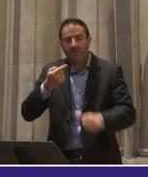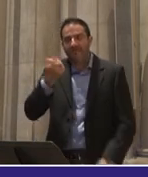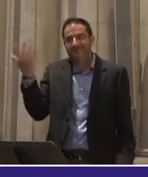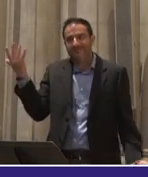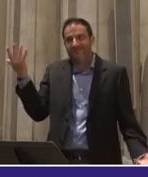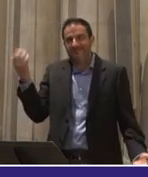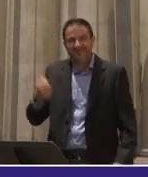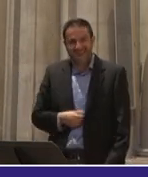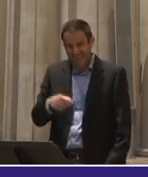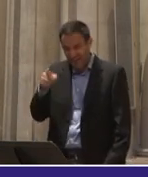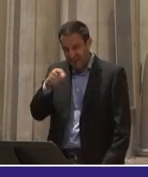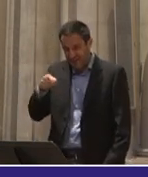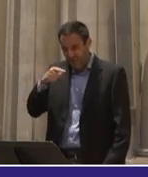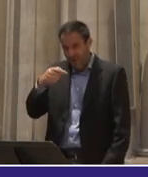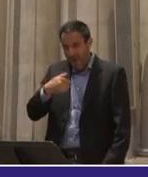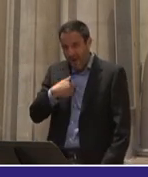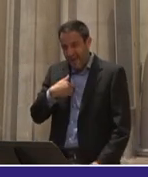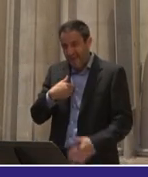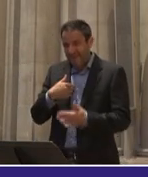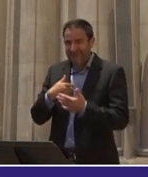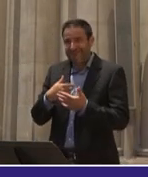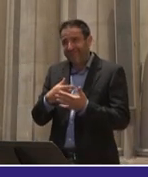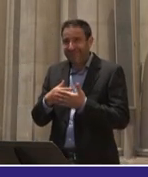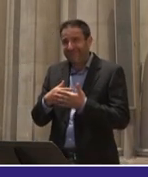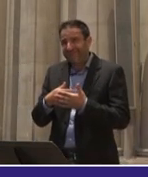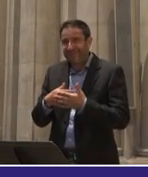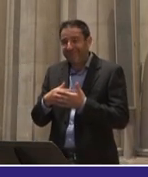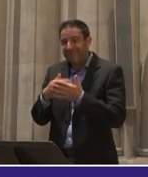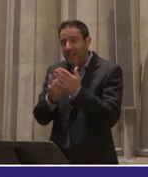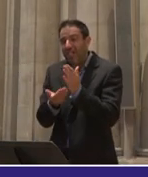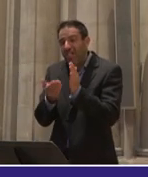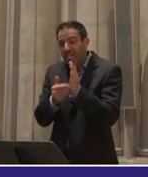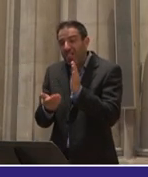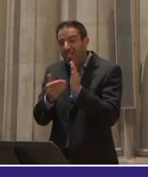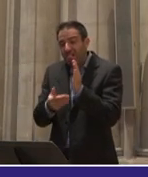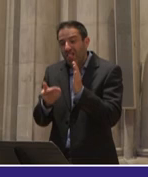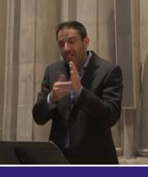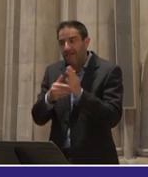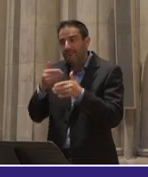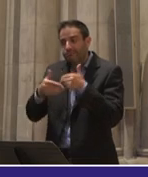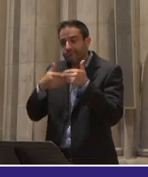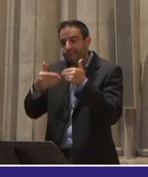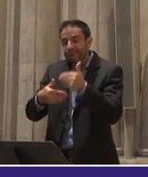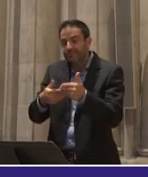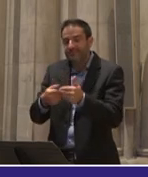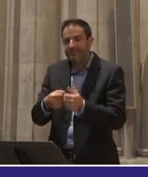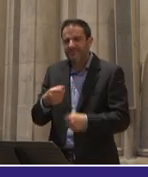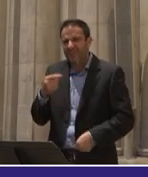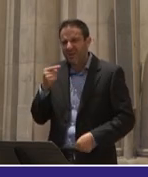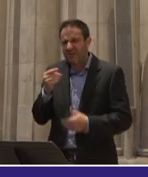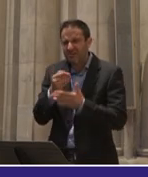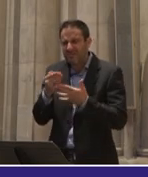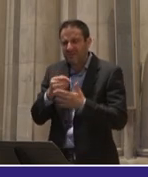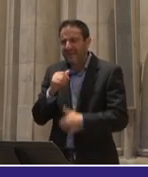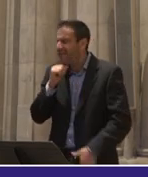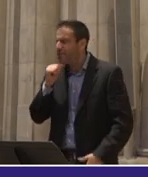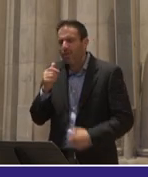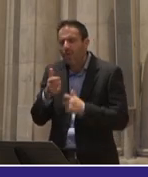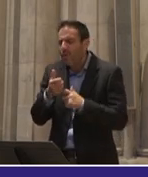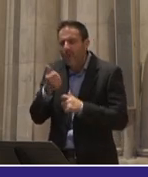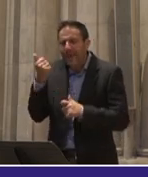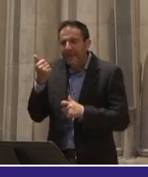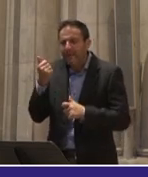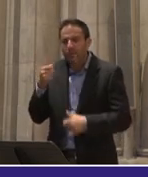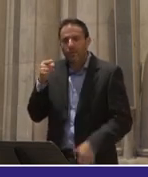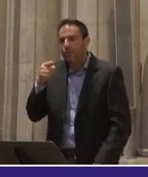do you have anything like that? Any pattern in your life? Are you the person who never wins at anything, or do you